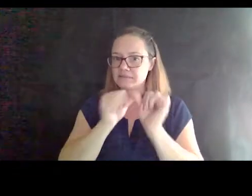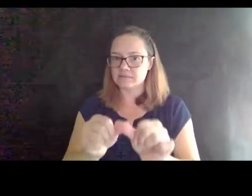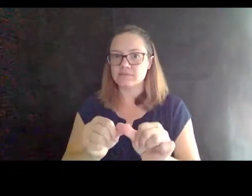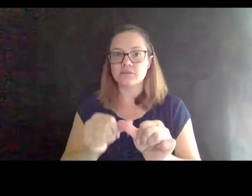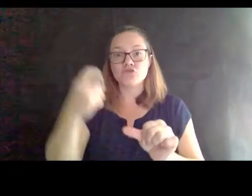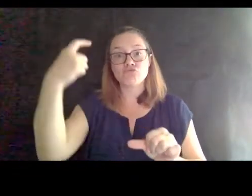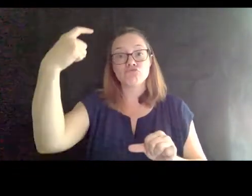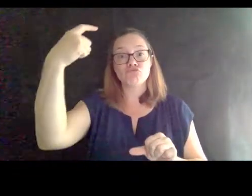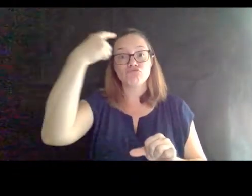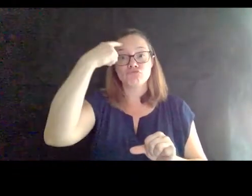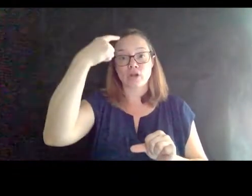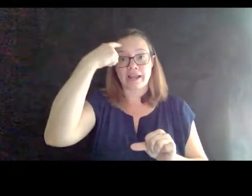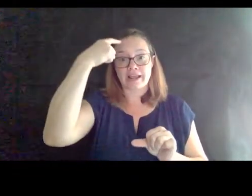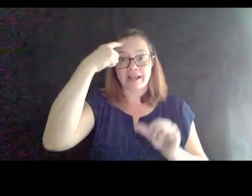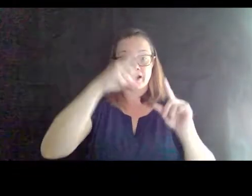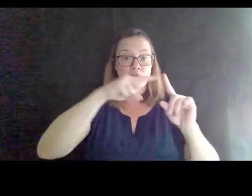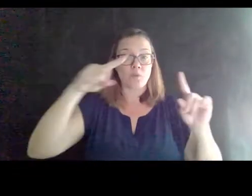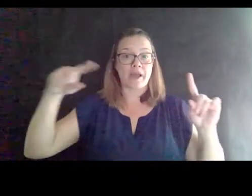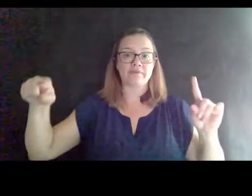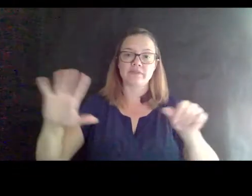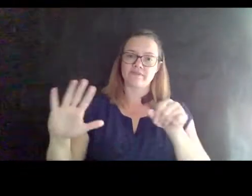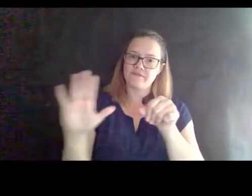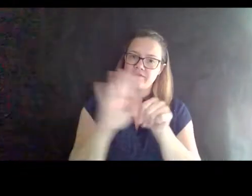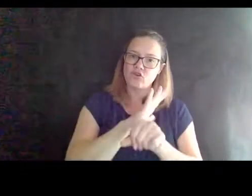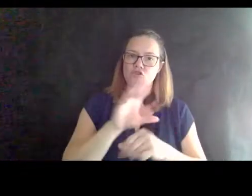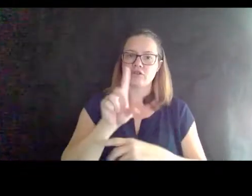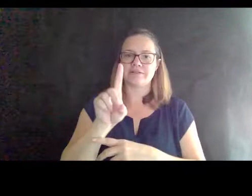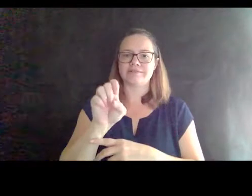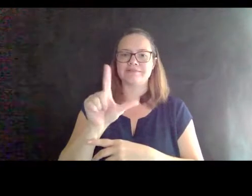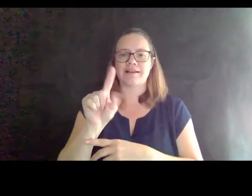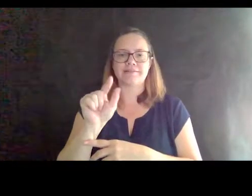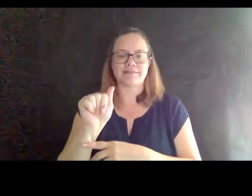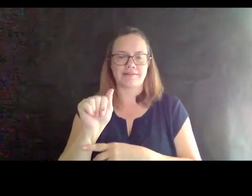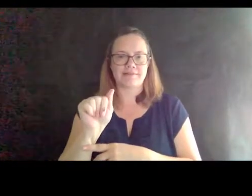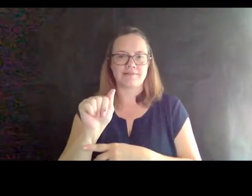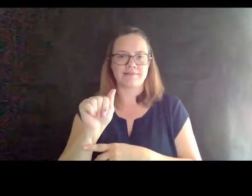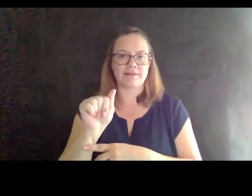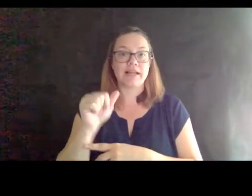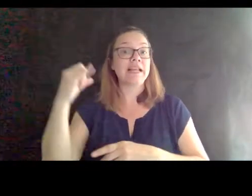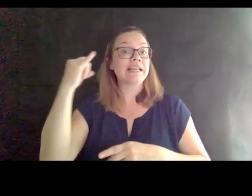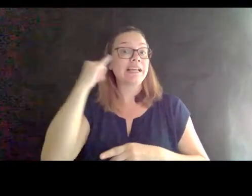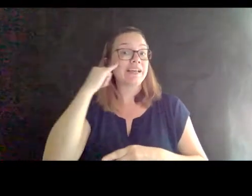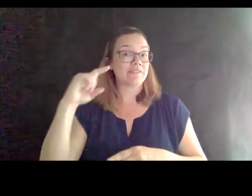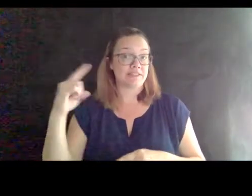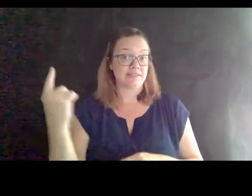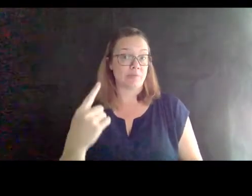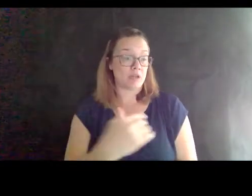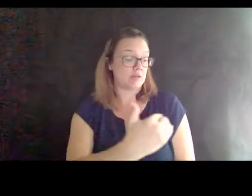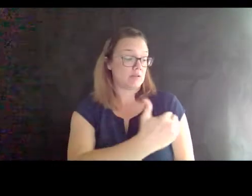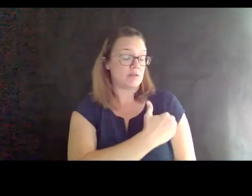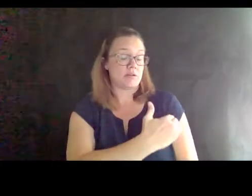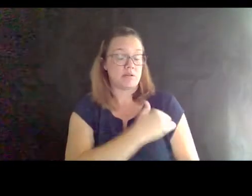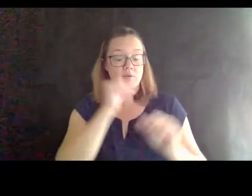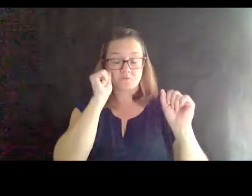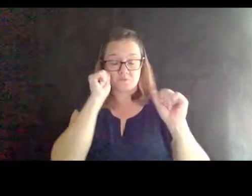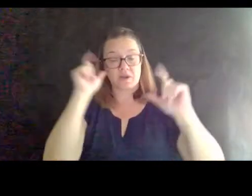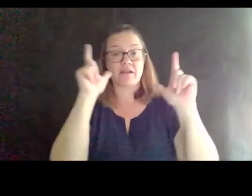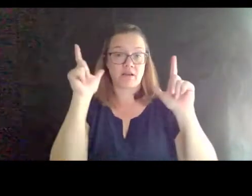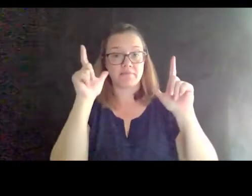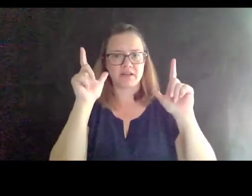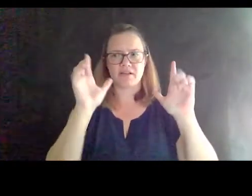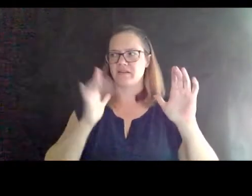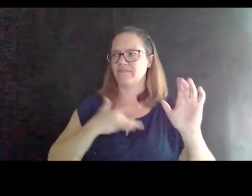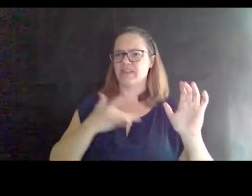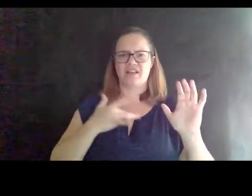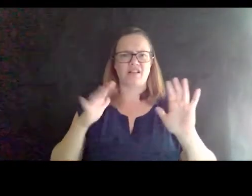produce delta waves almost exclusively. When people are aroused from this state, they often feel disoriented